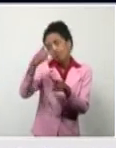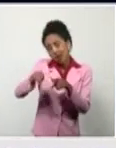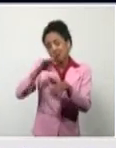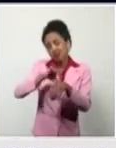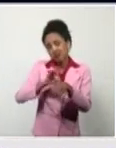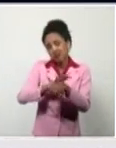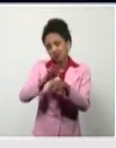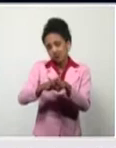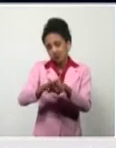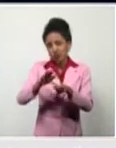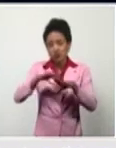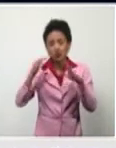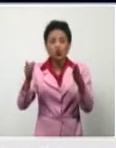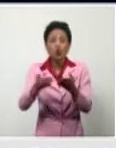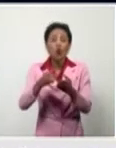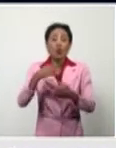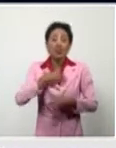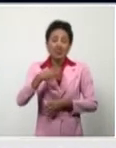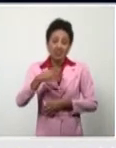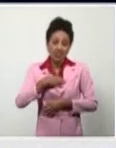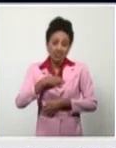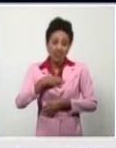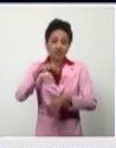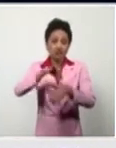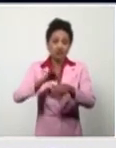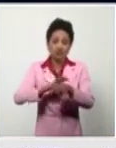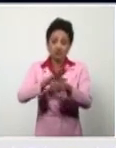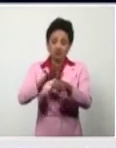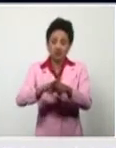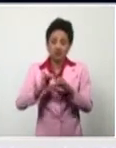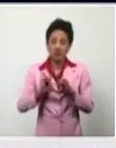of the cases in the country,